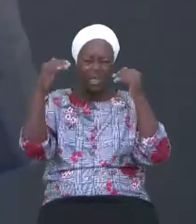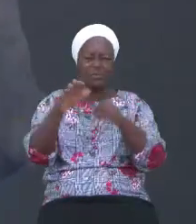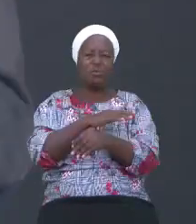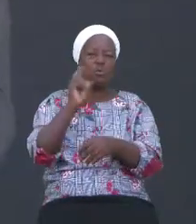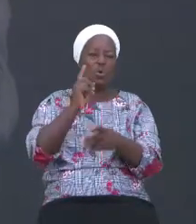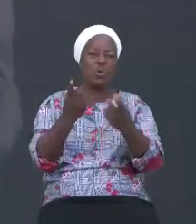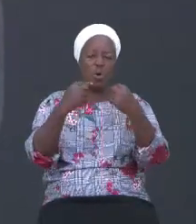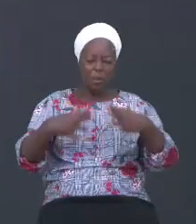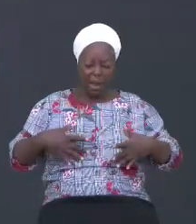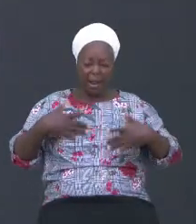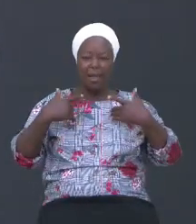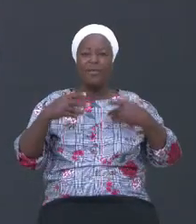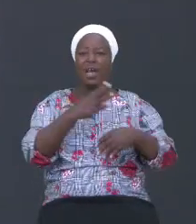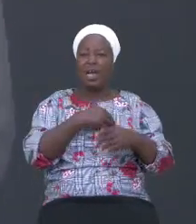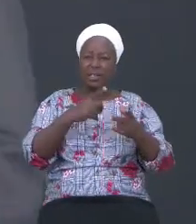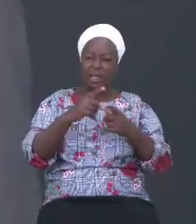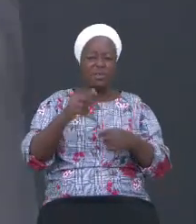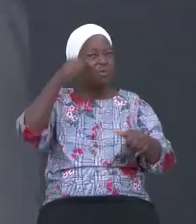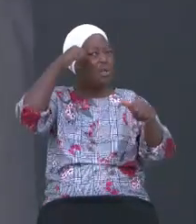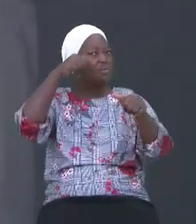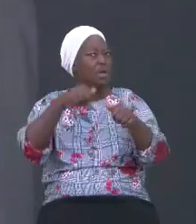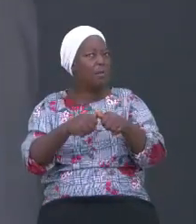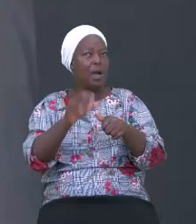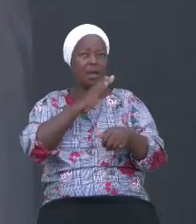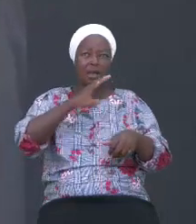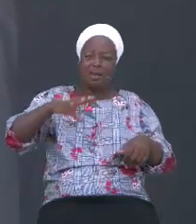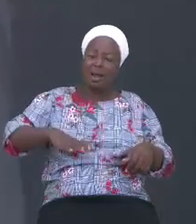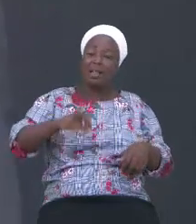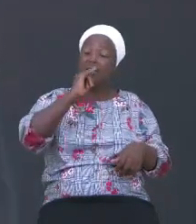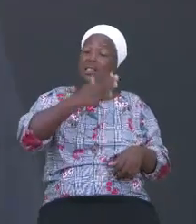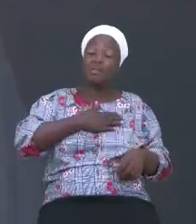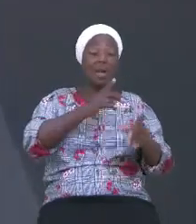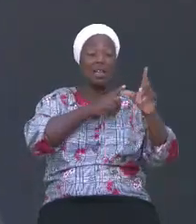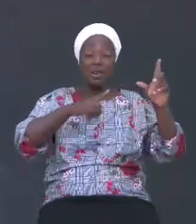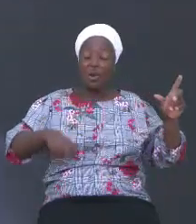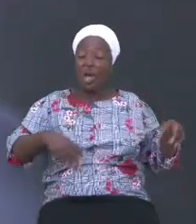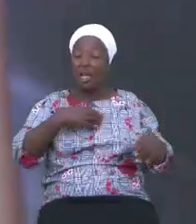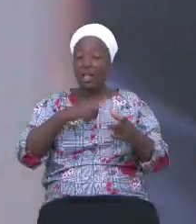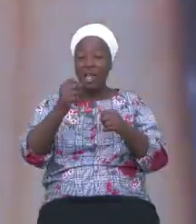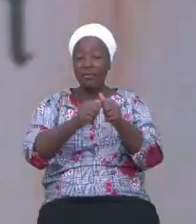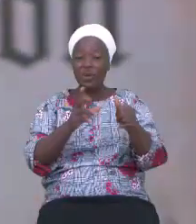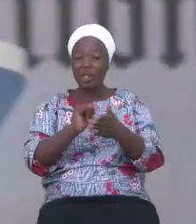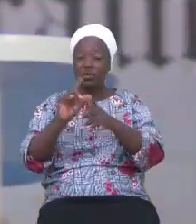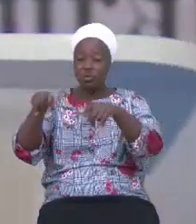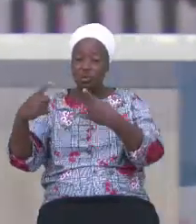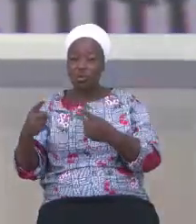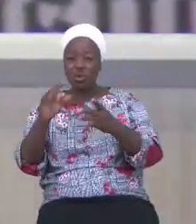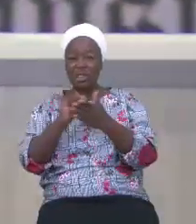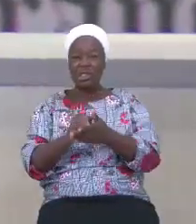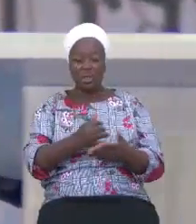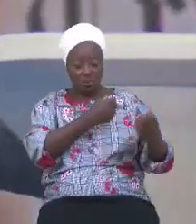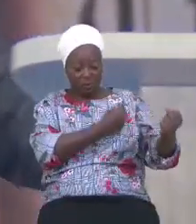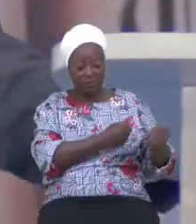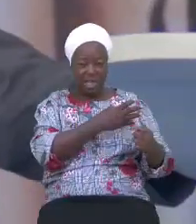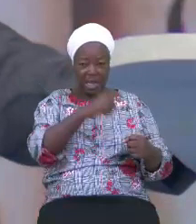come alive. And then you remember, Christ is my Lord. And everywhere you go, that confidence and